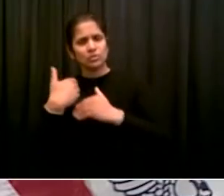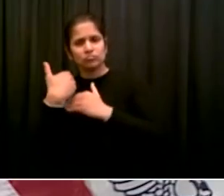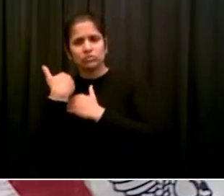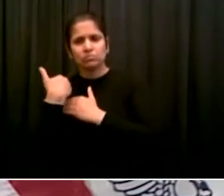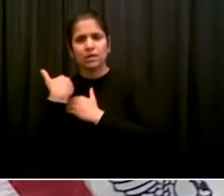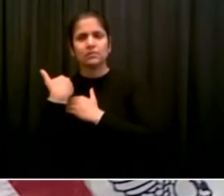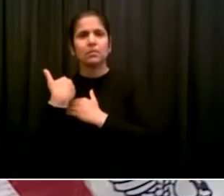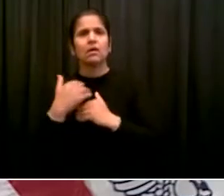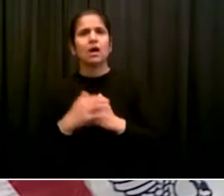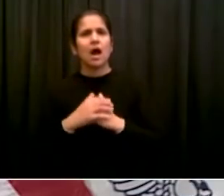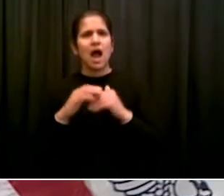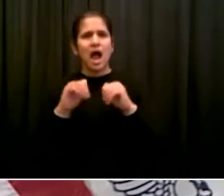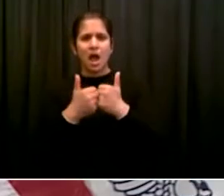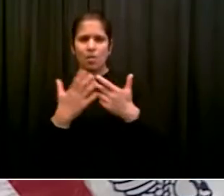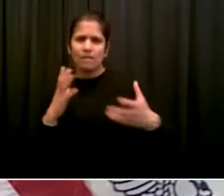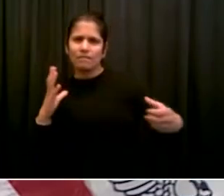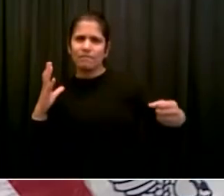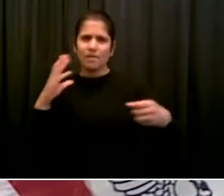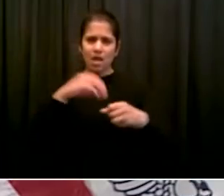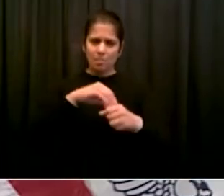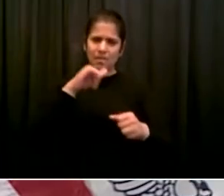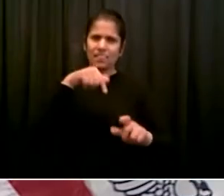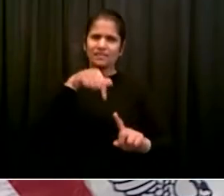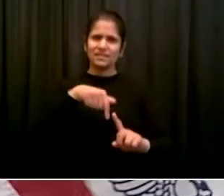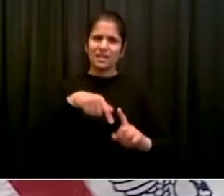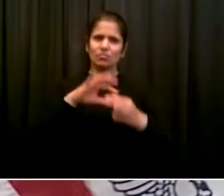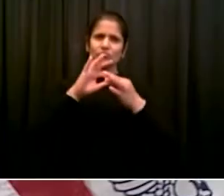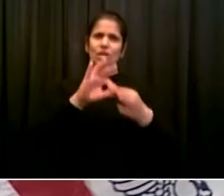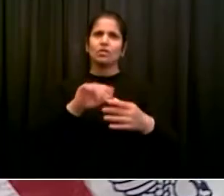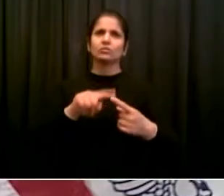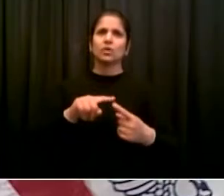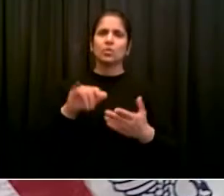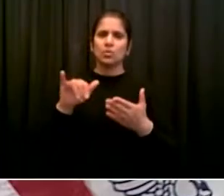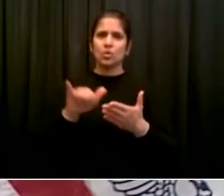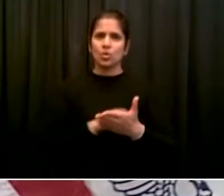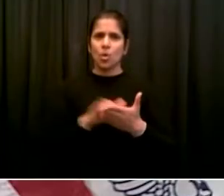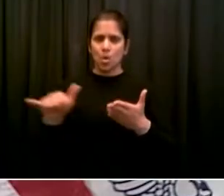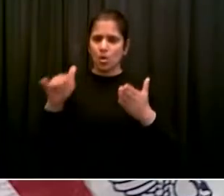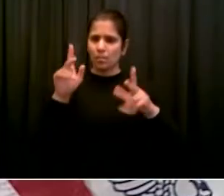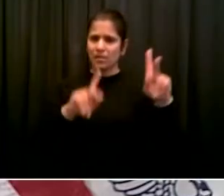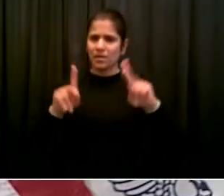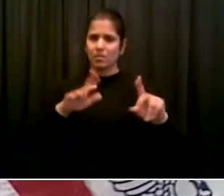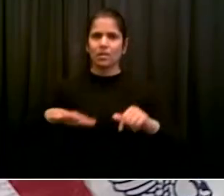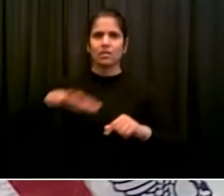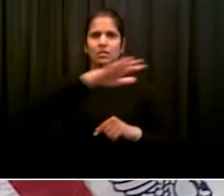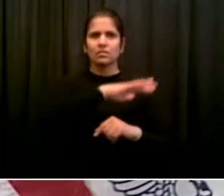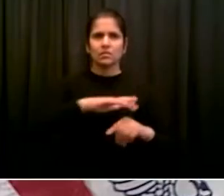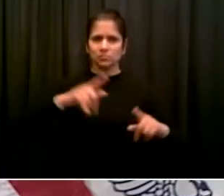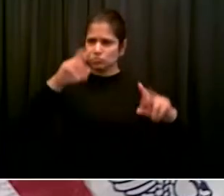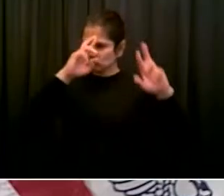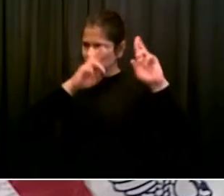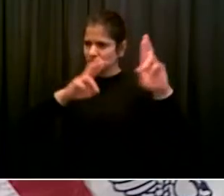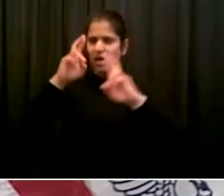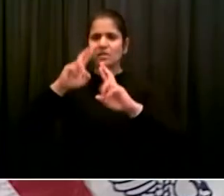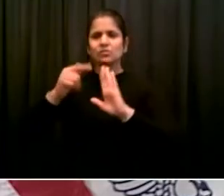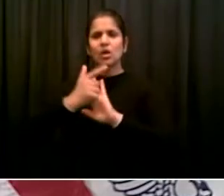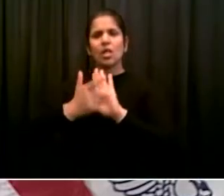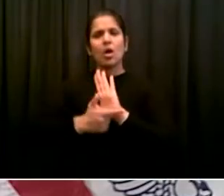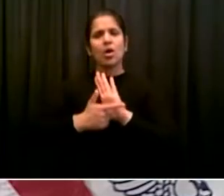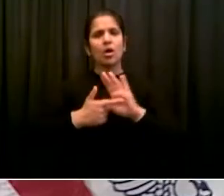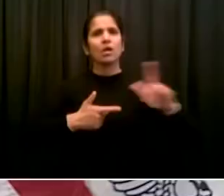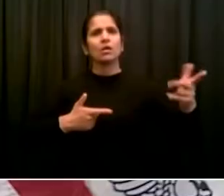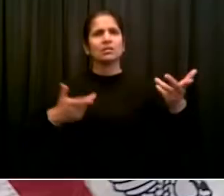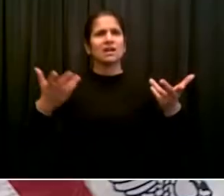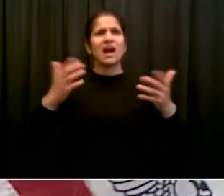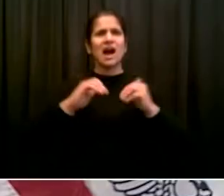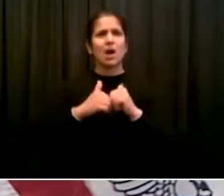as far as New Yorkers are concerned, as far as, respecting laws and civility? How is that addressed